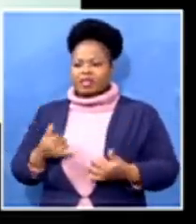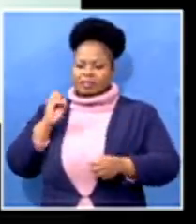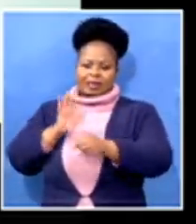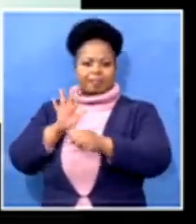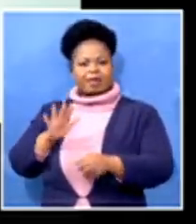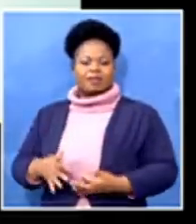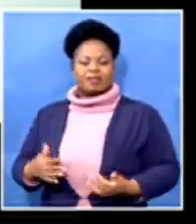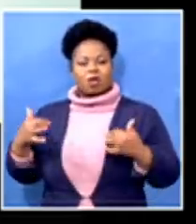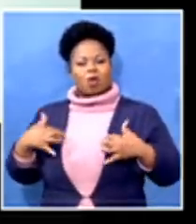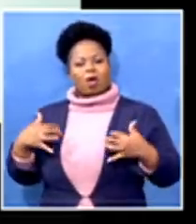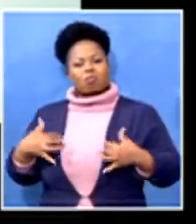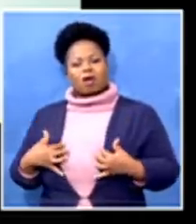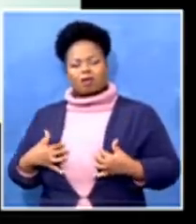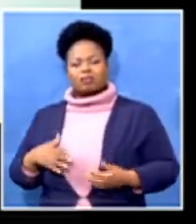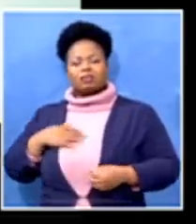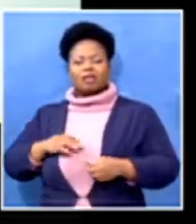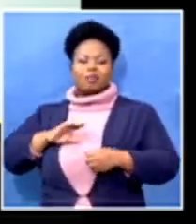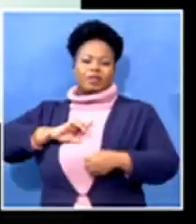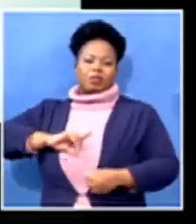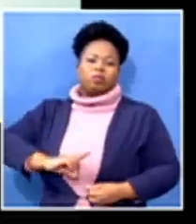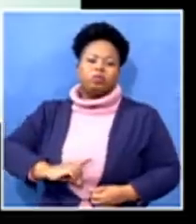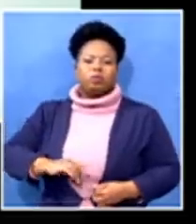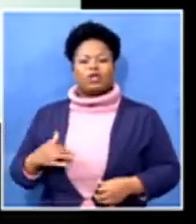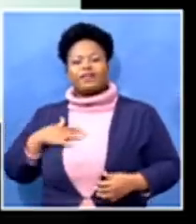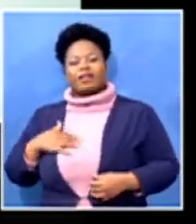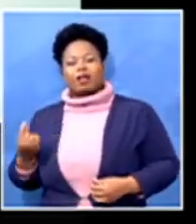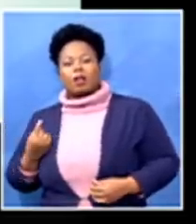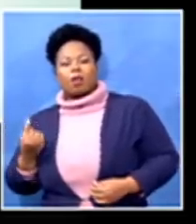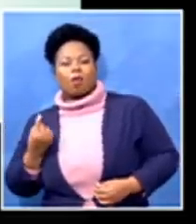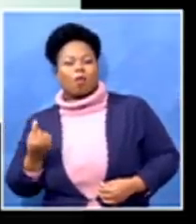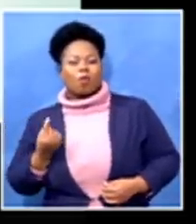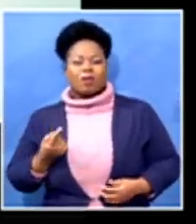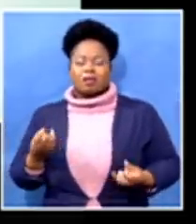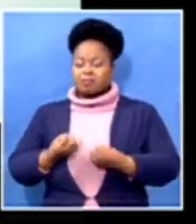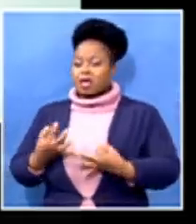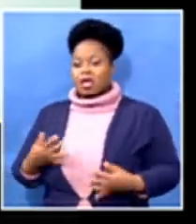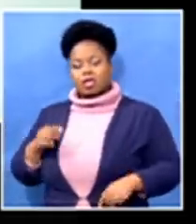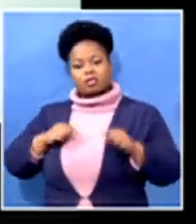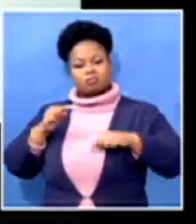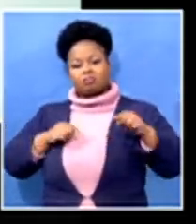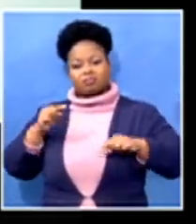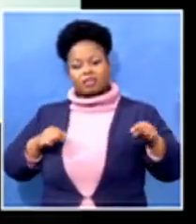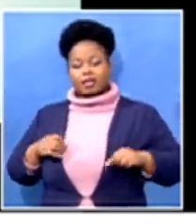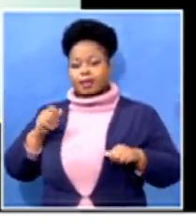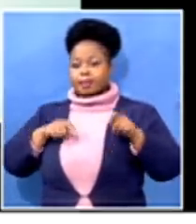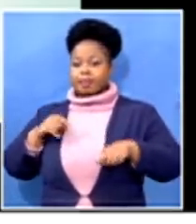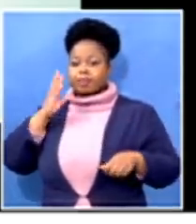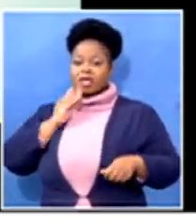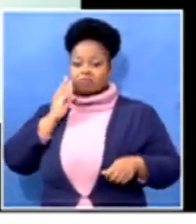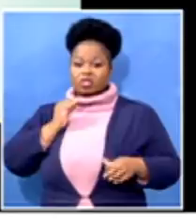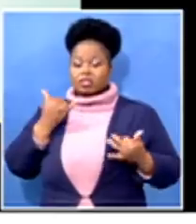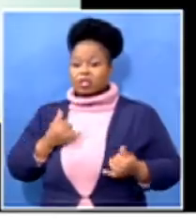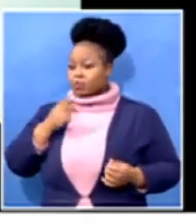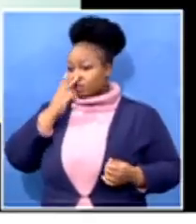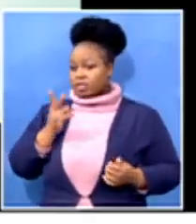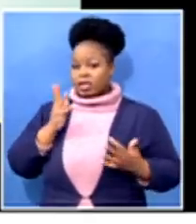anxiety, deeply depressed, loneliness. It's just a combination of really big issues that people are dealing with. We've noticed that